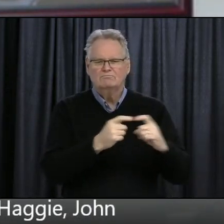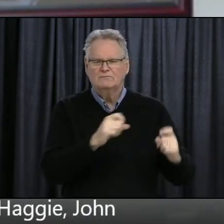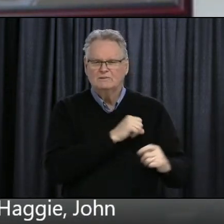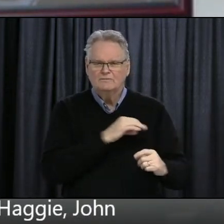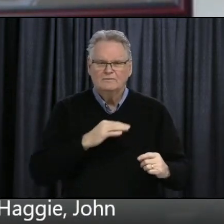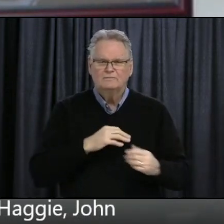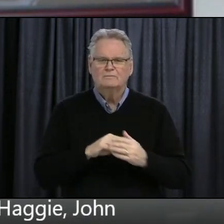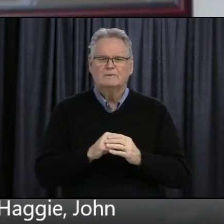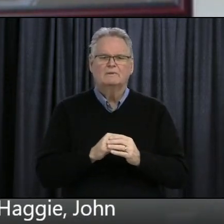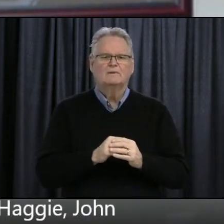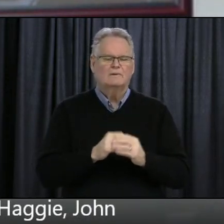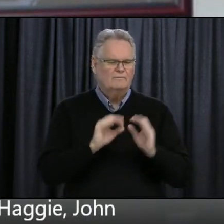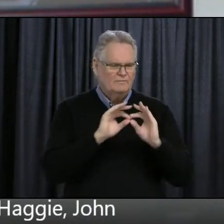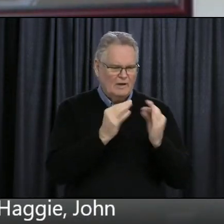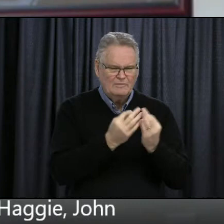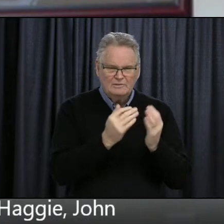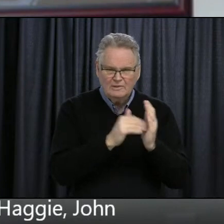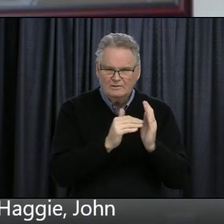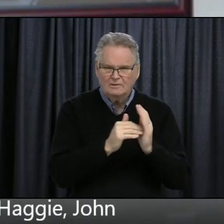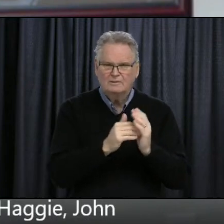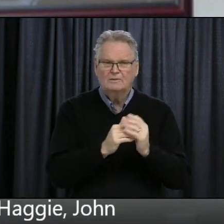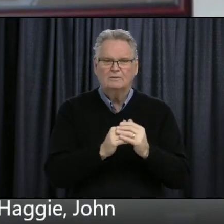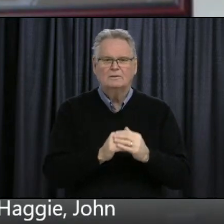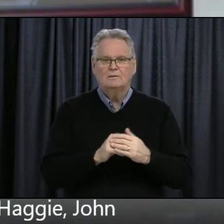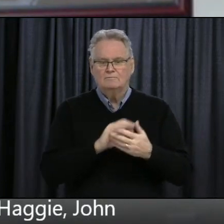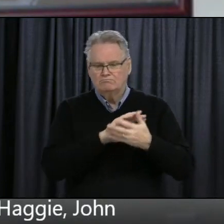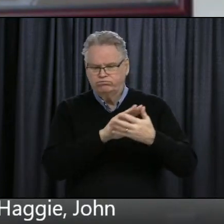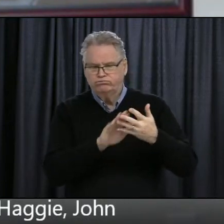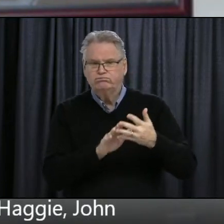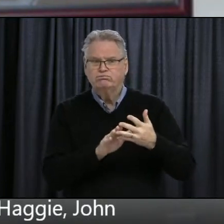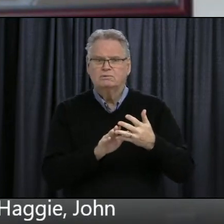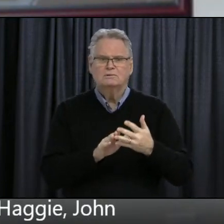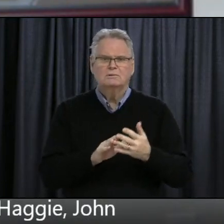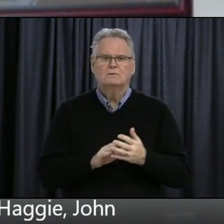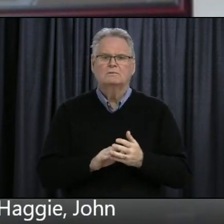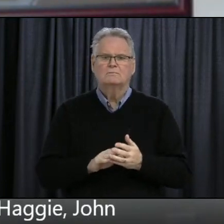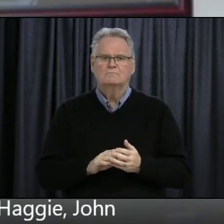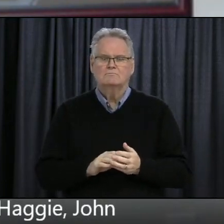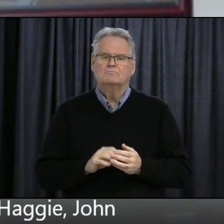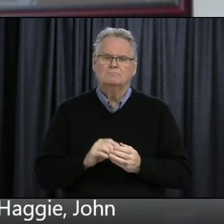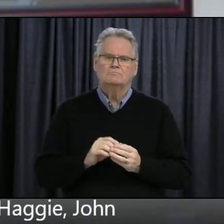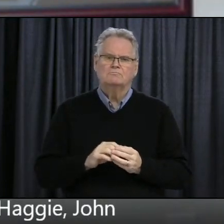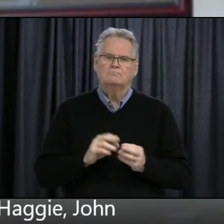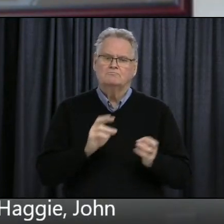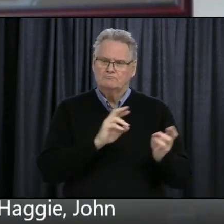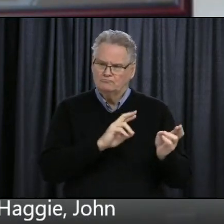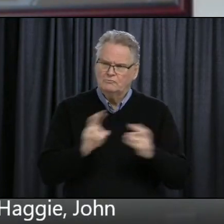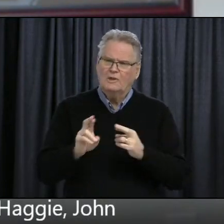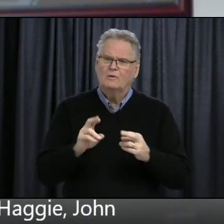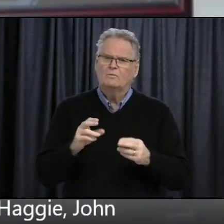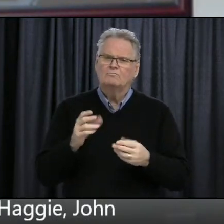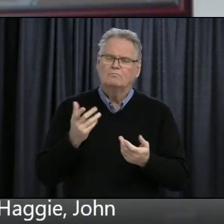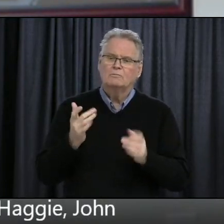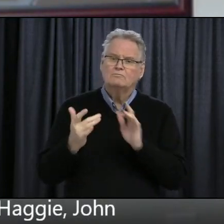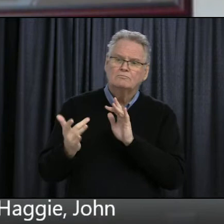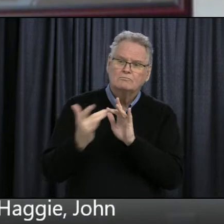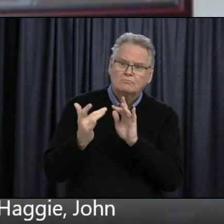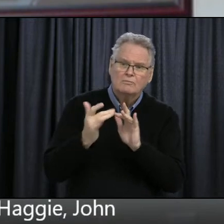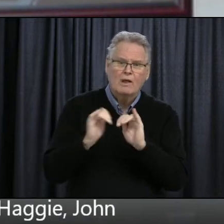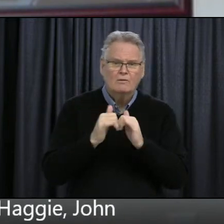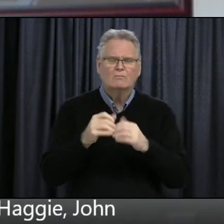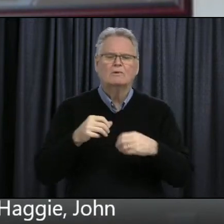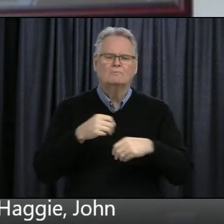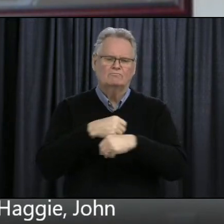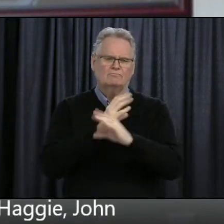or specialists is still available and is still going on. Certainly within the hospitals,